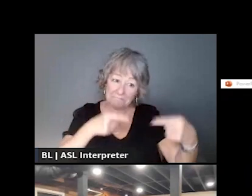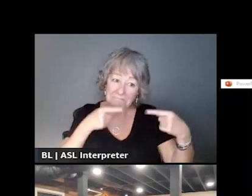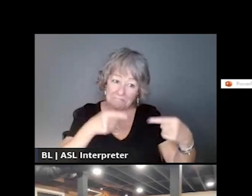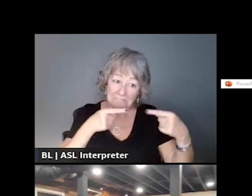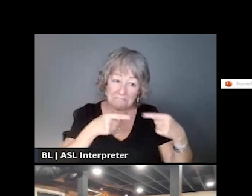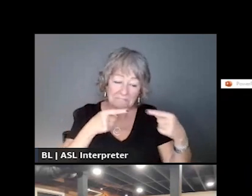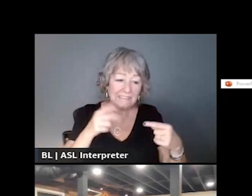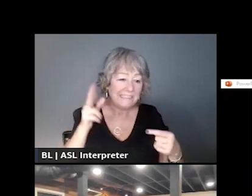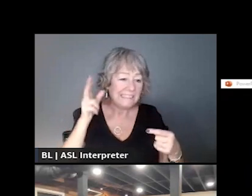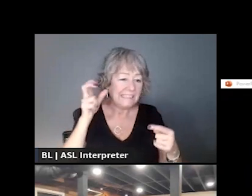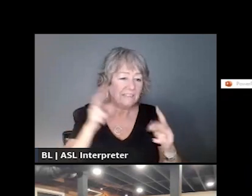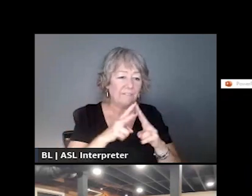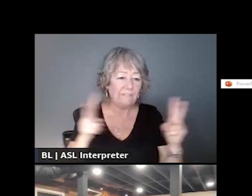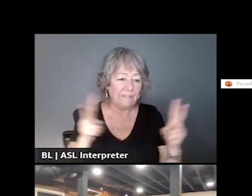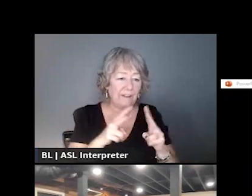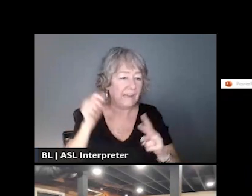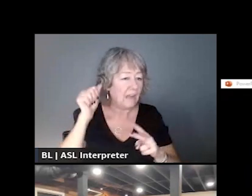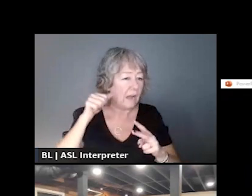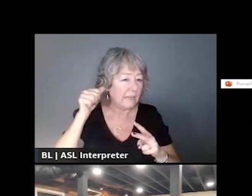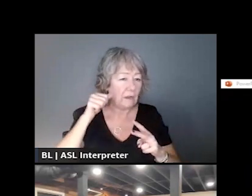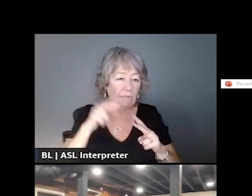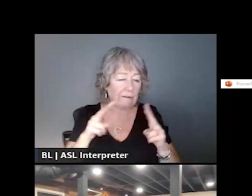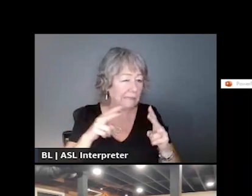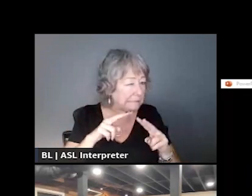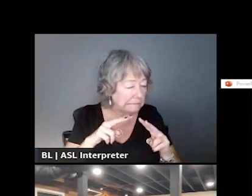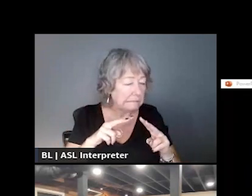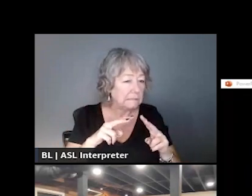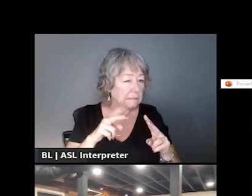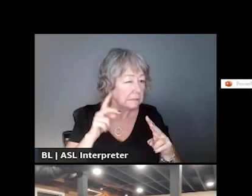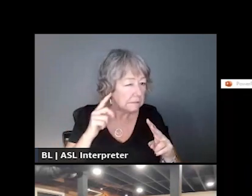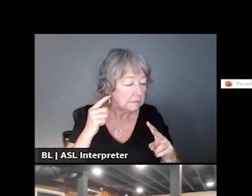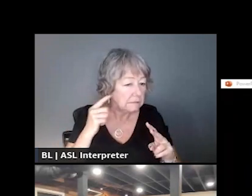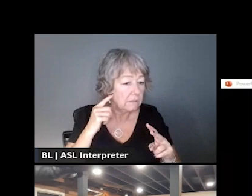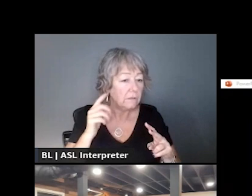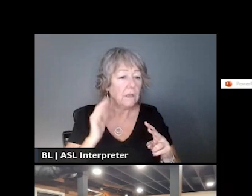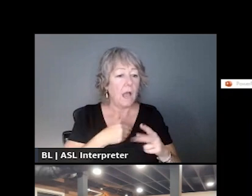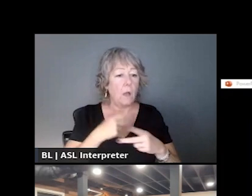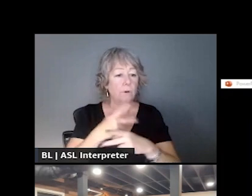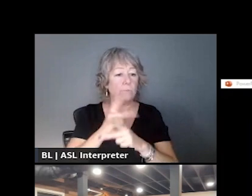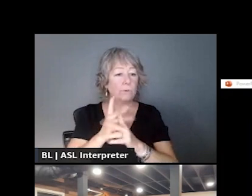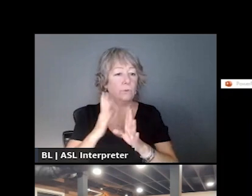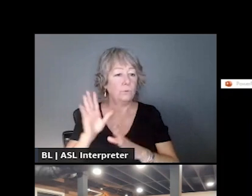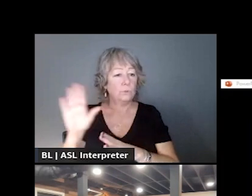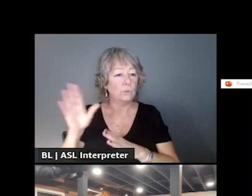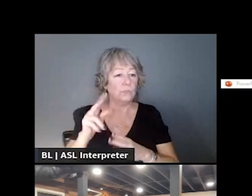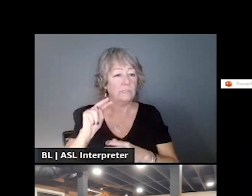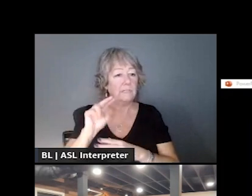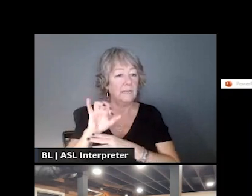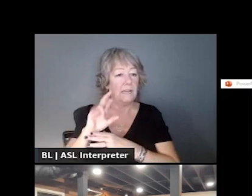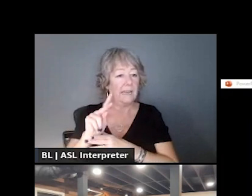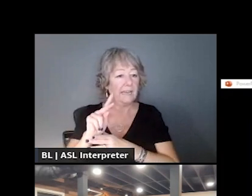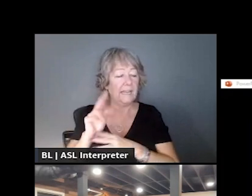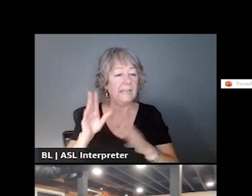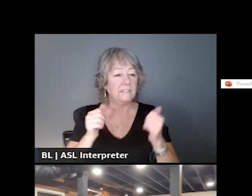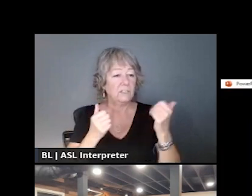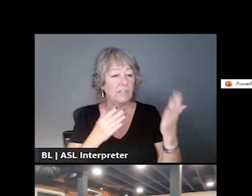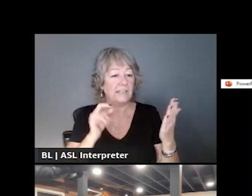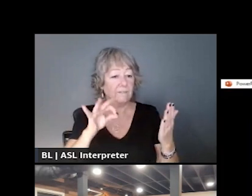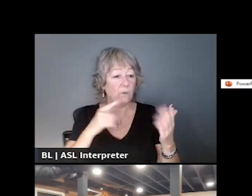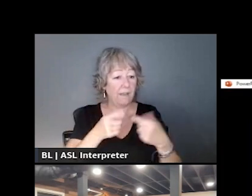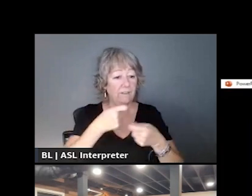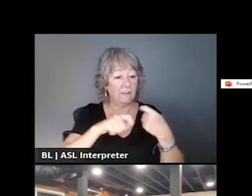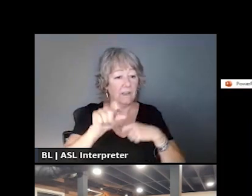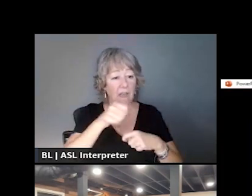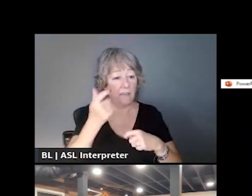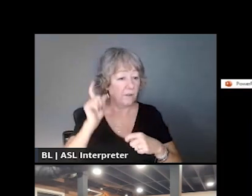very distorted. Do you mind? I think our producer Nick has suggested, you know, if you have any other headphones